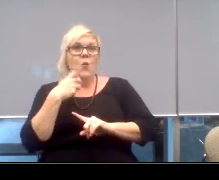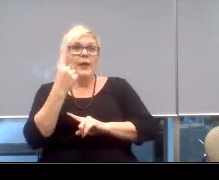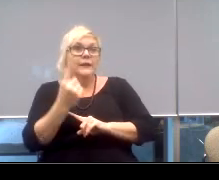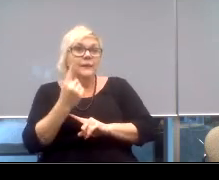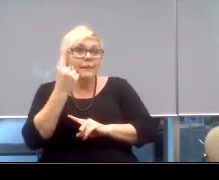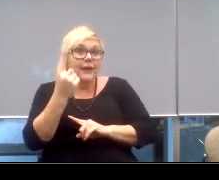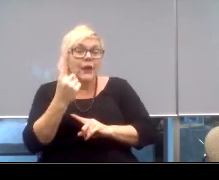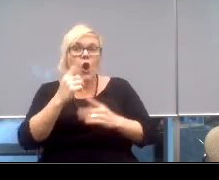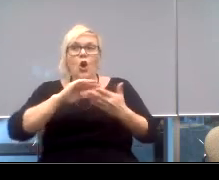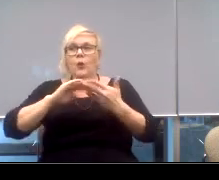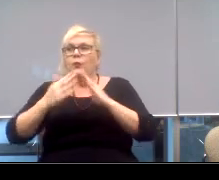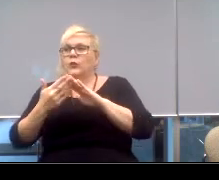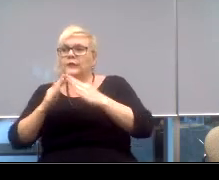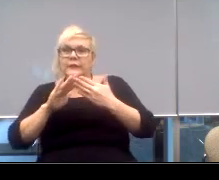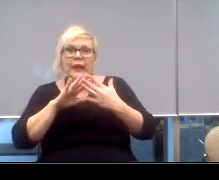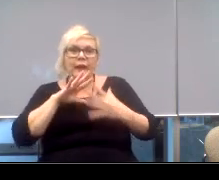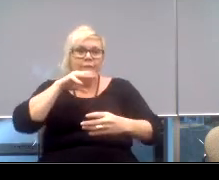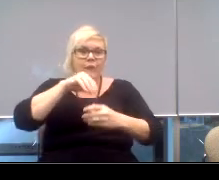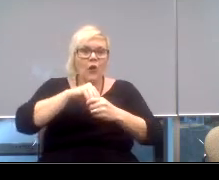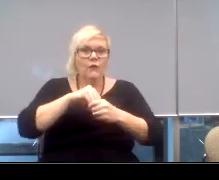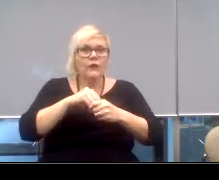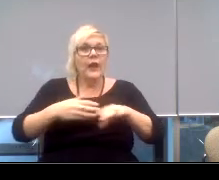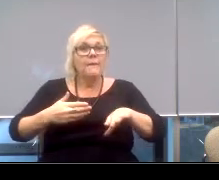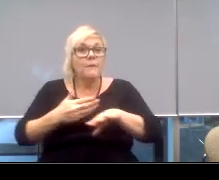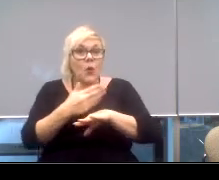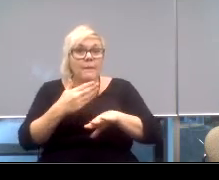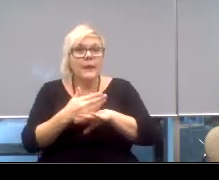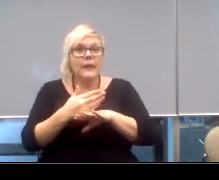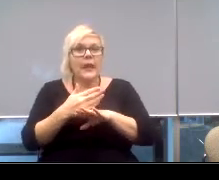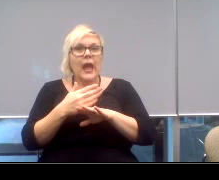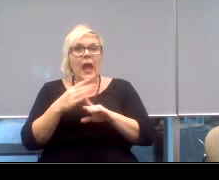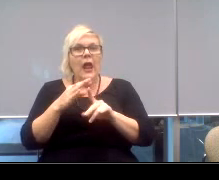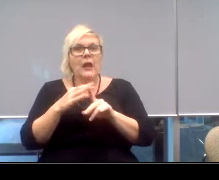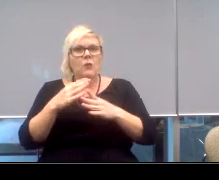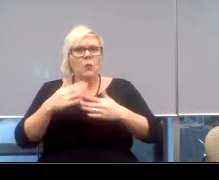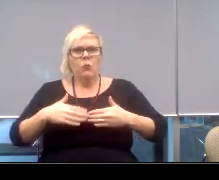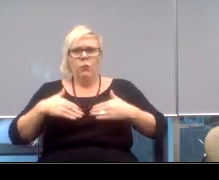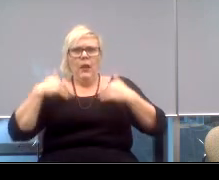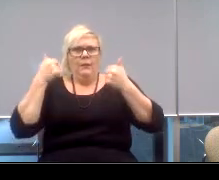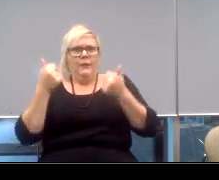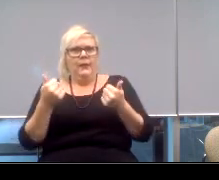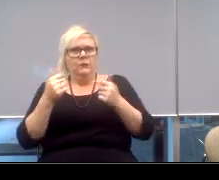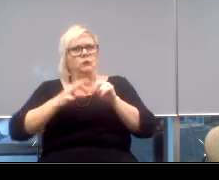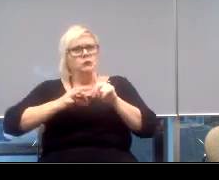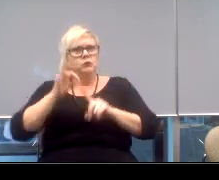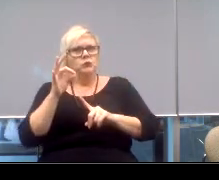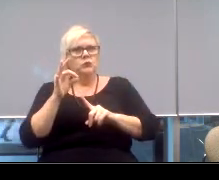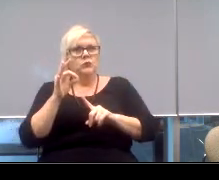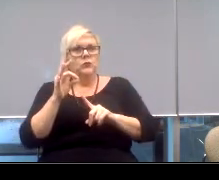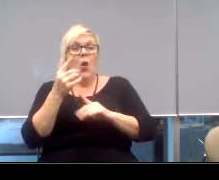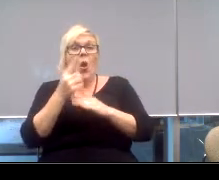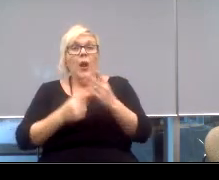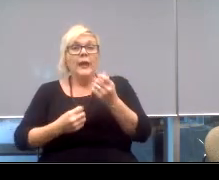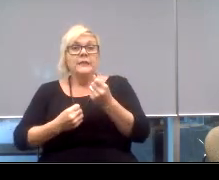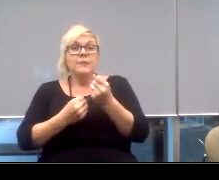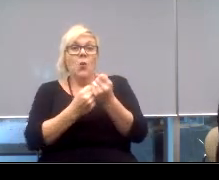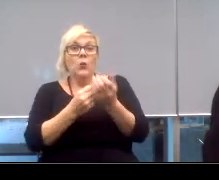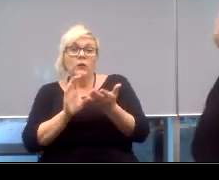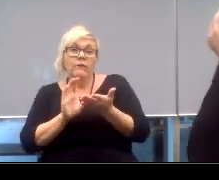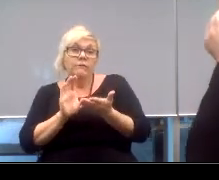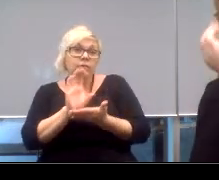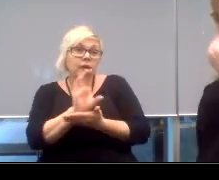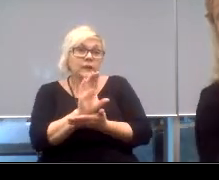community involvement, employment, and improved wellbeing. And it's not just about funded supports and paying for personal care